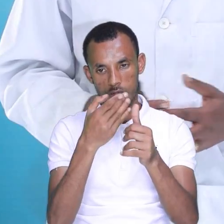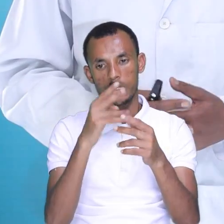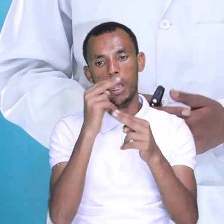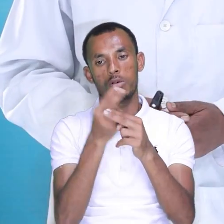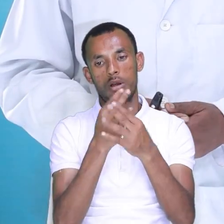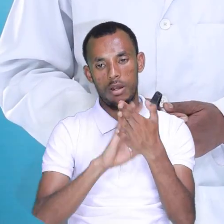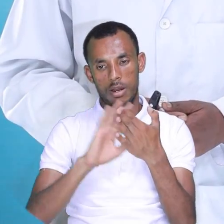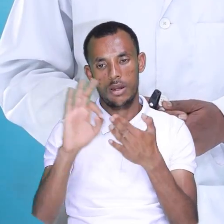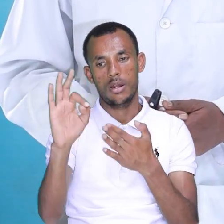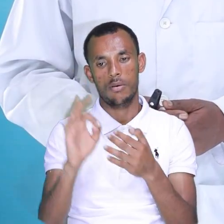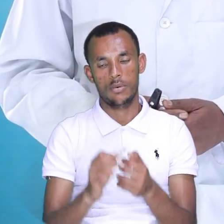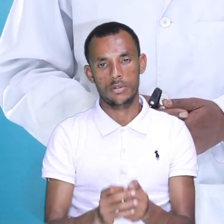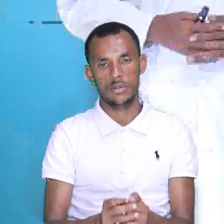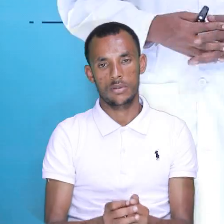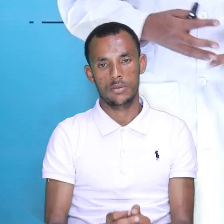numbers.